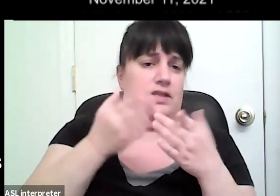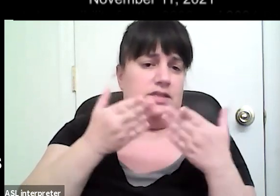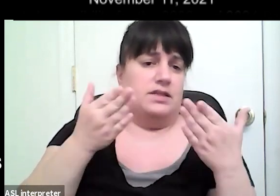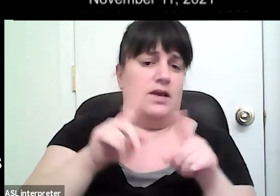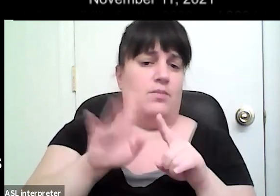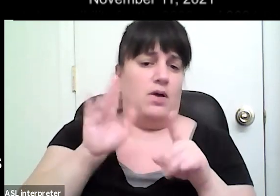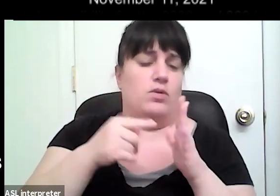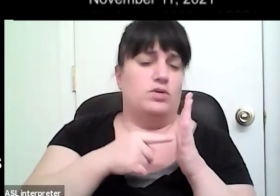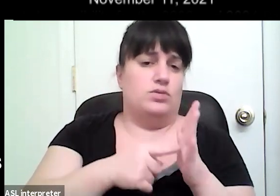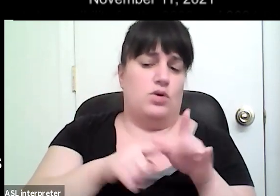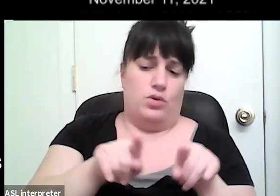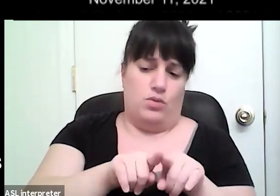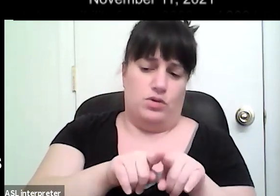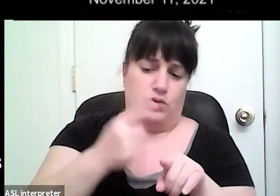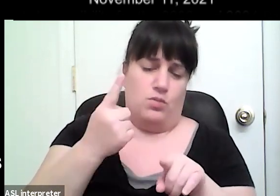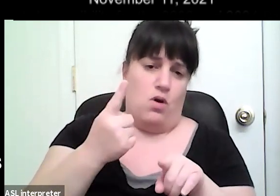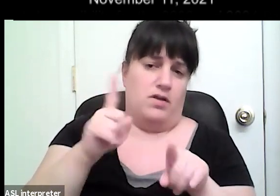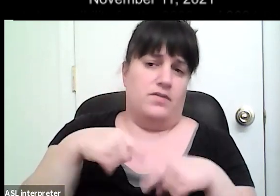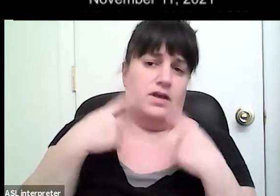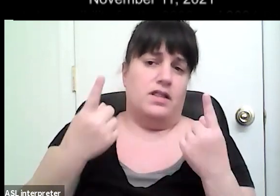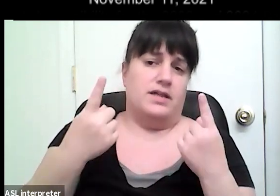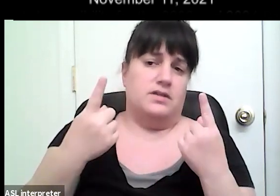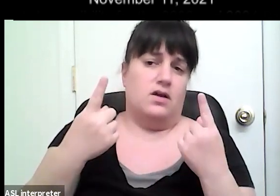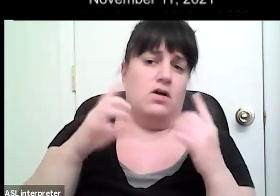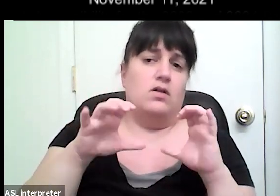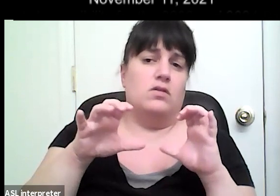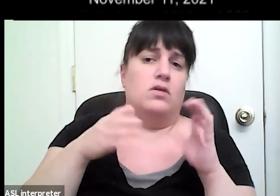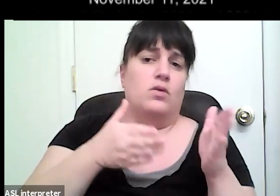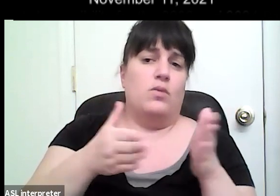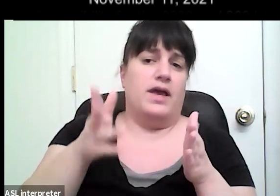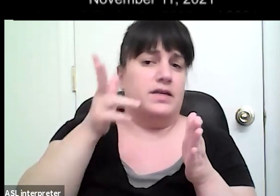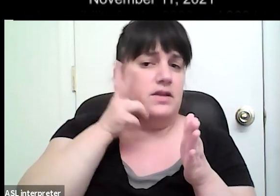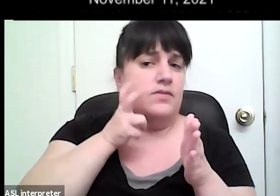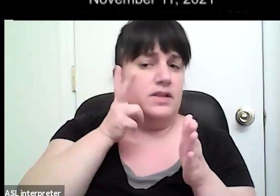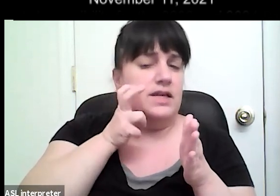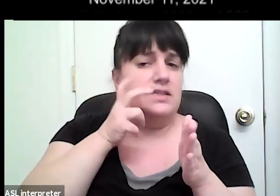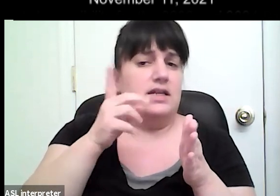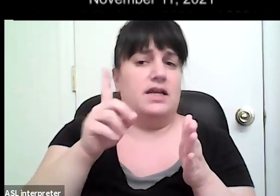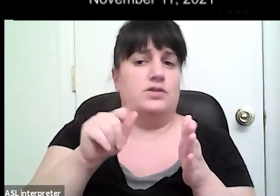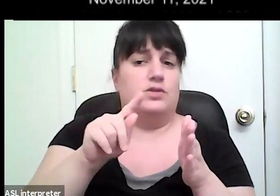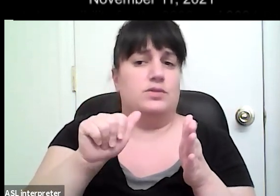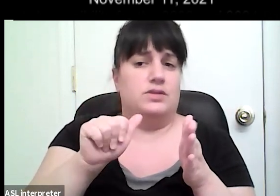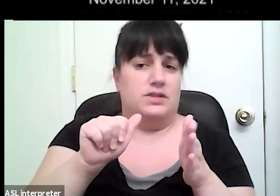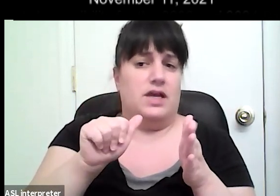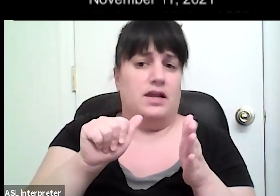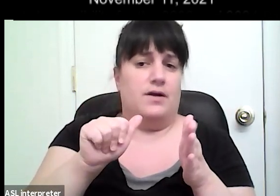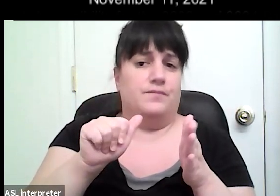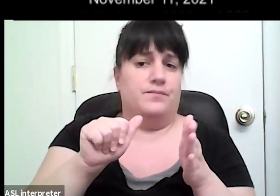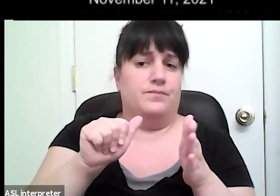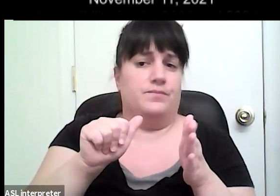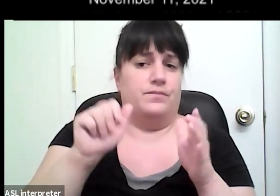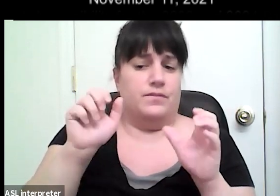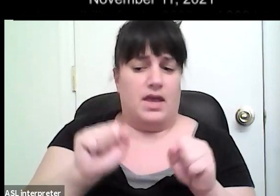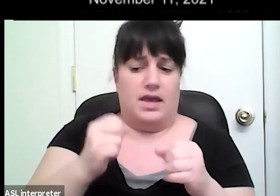but I will show you also one of the classical ways of listening to data that is, that can